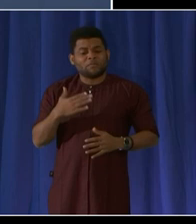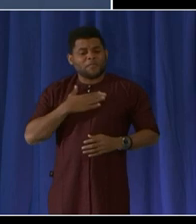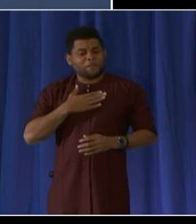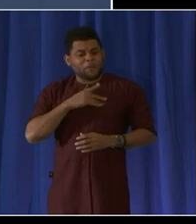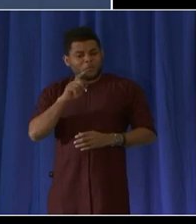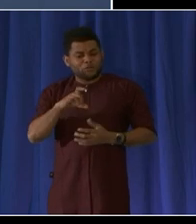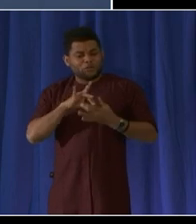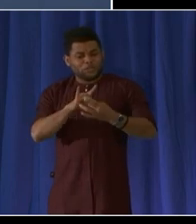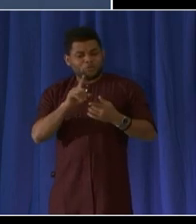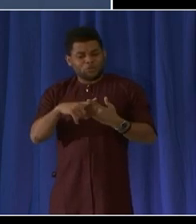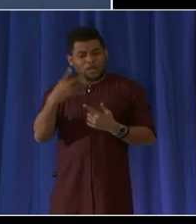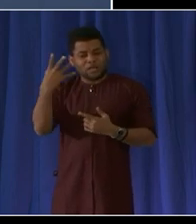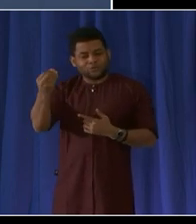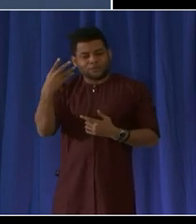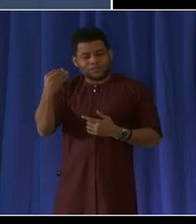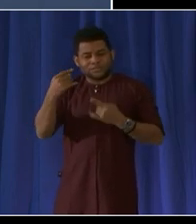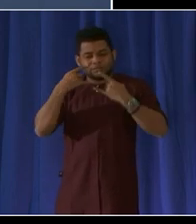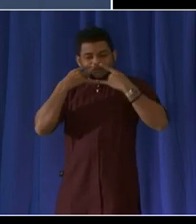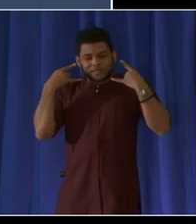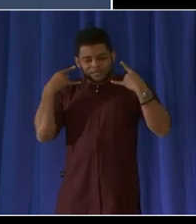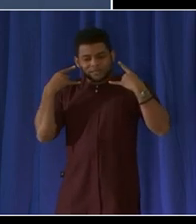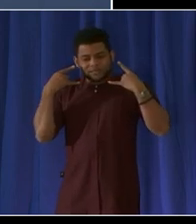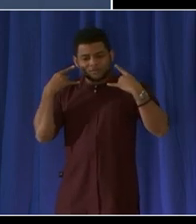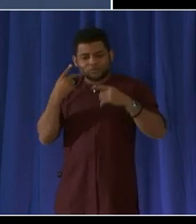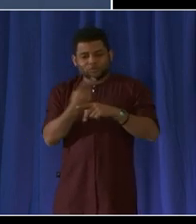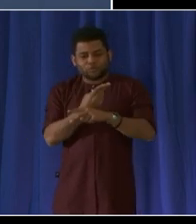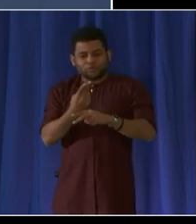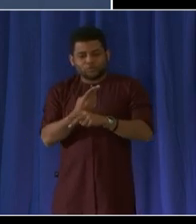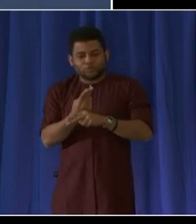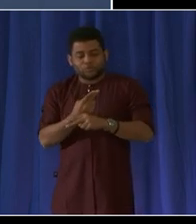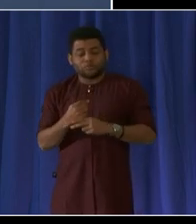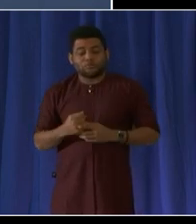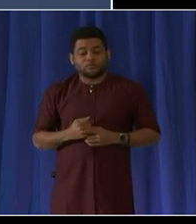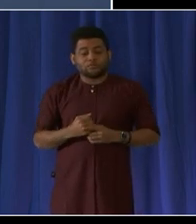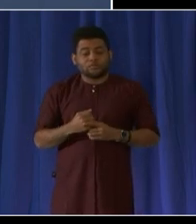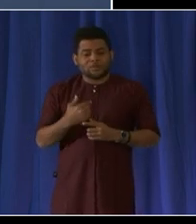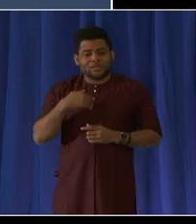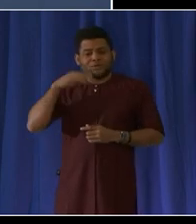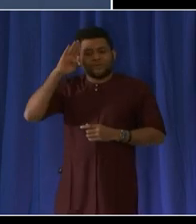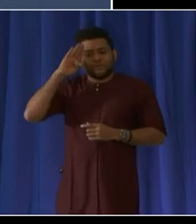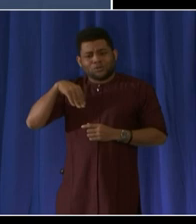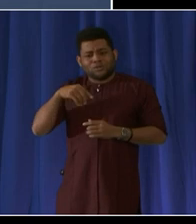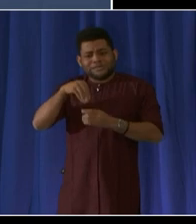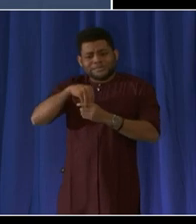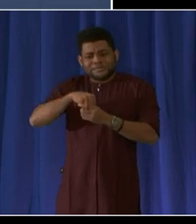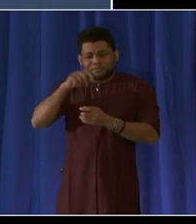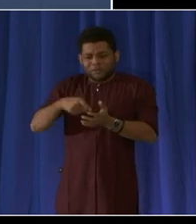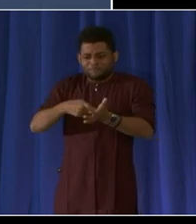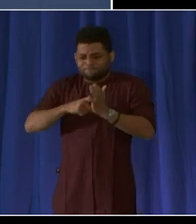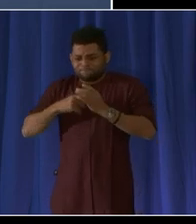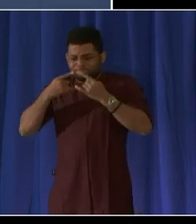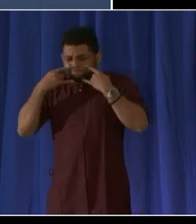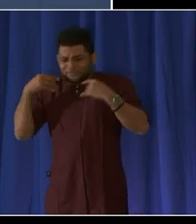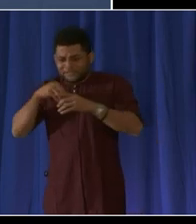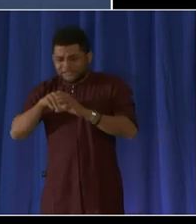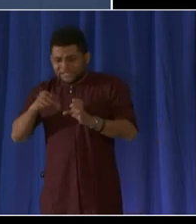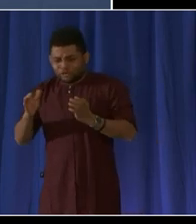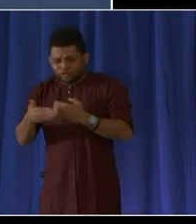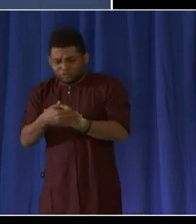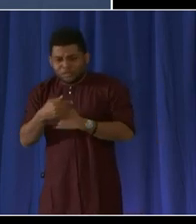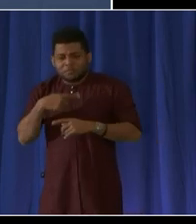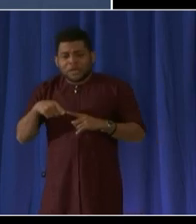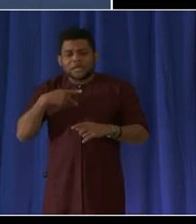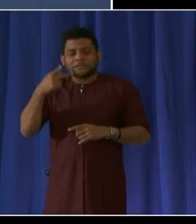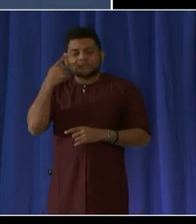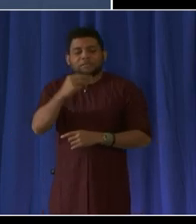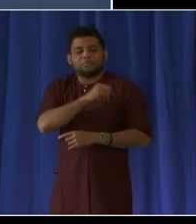to outdoor use of masks, and I appreciate that masks are so appropriate and relevant inside the classroom, but I do